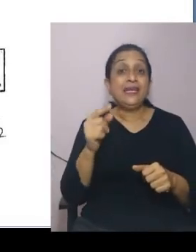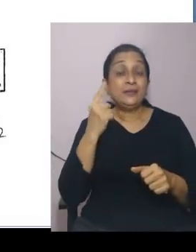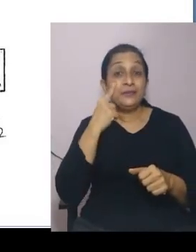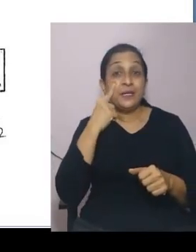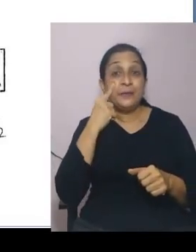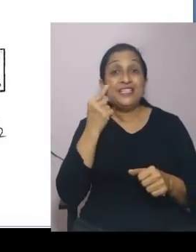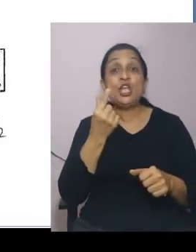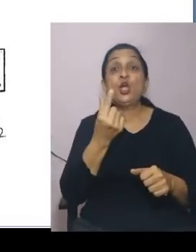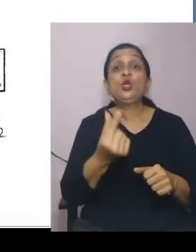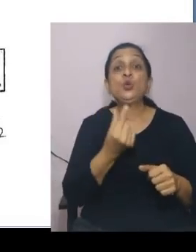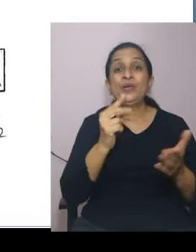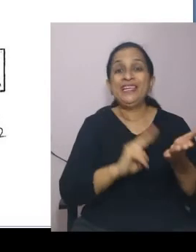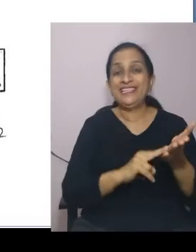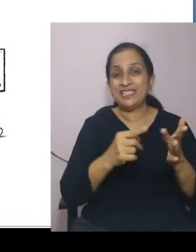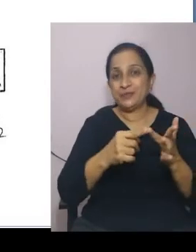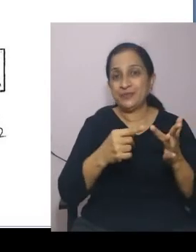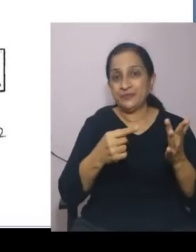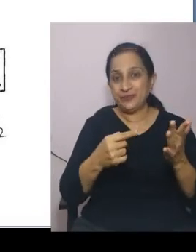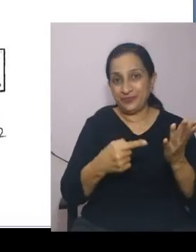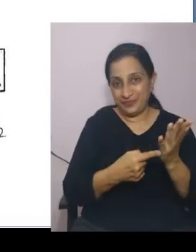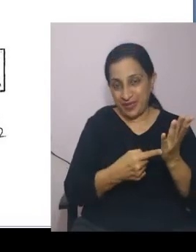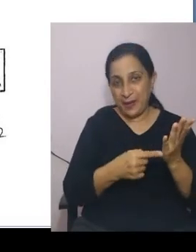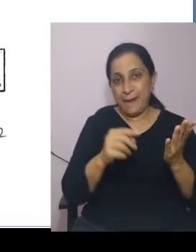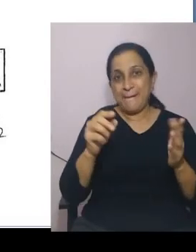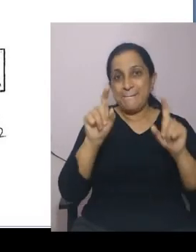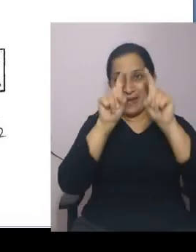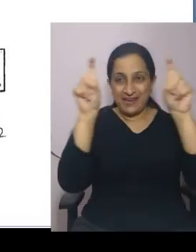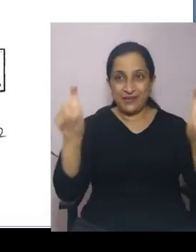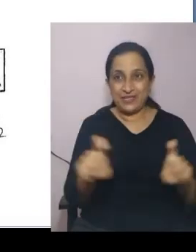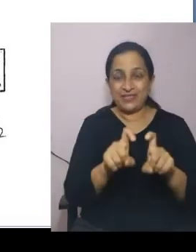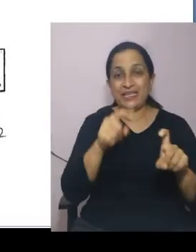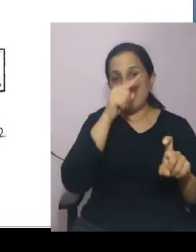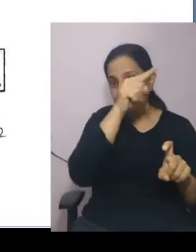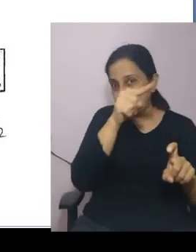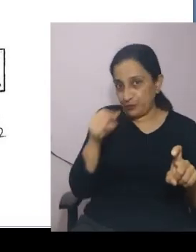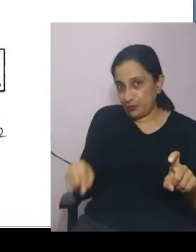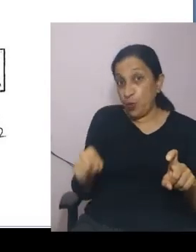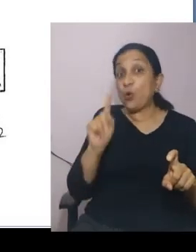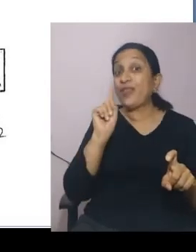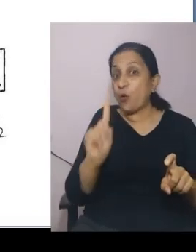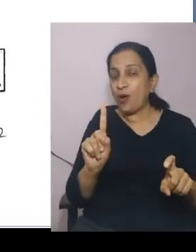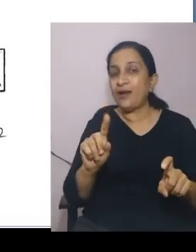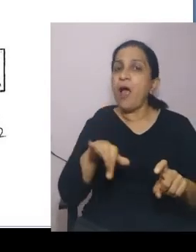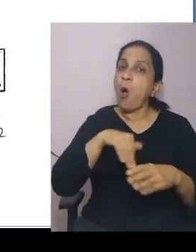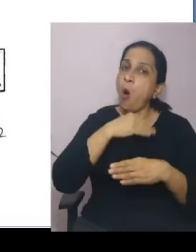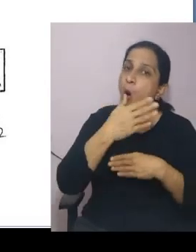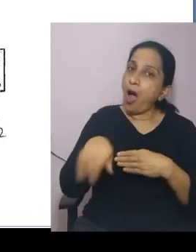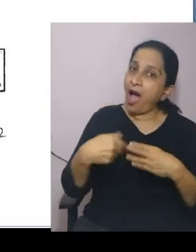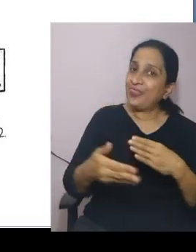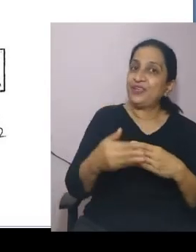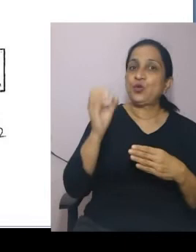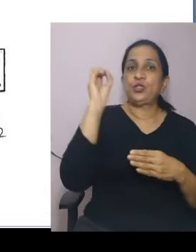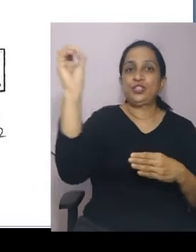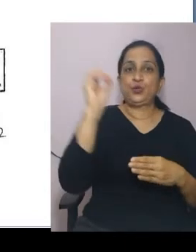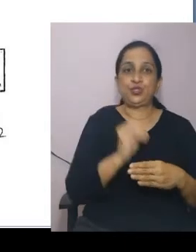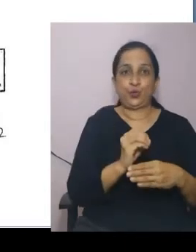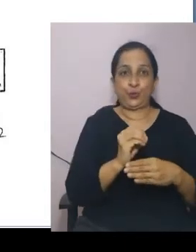the unit matrix, that is 1 diagonal and then rest element 0.